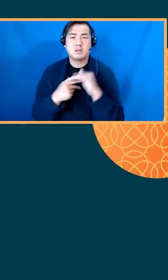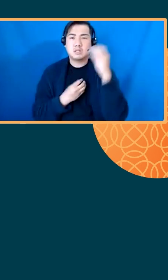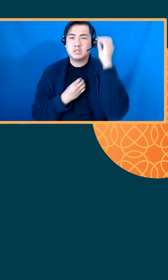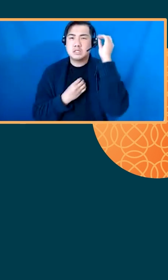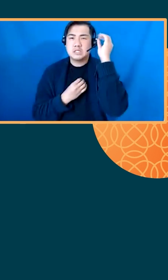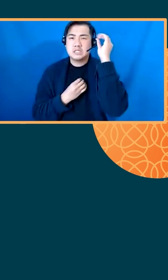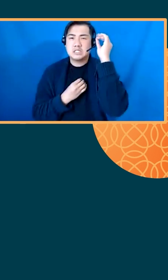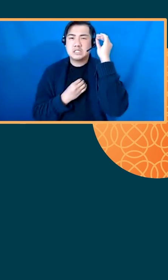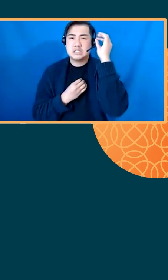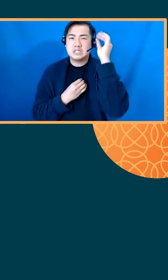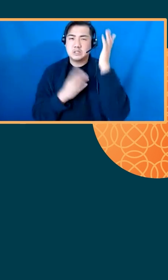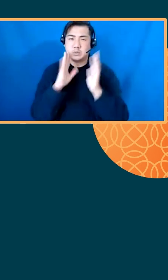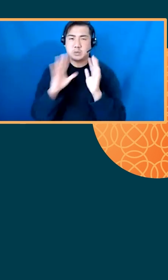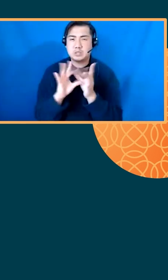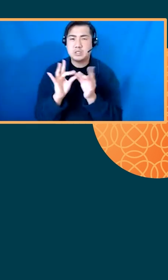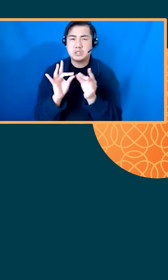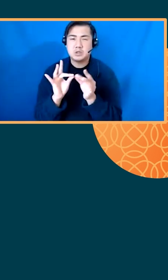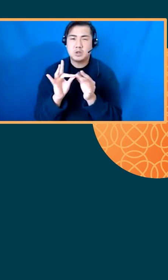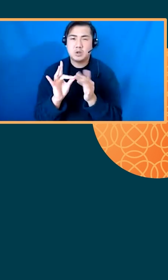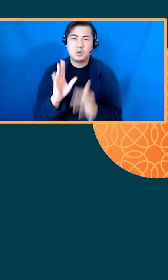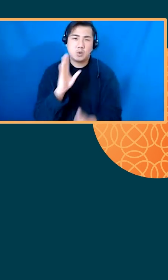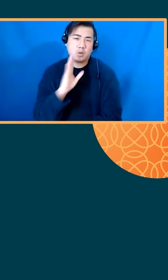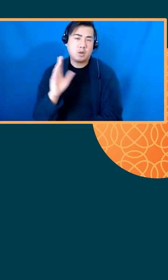Oh my God, my God.